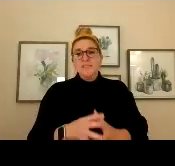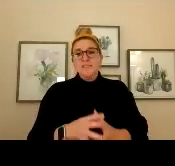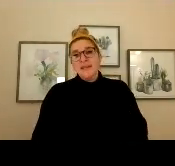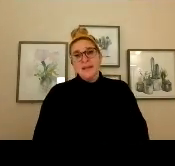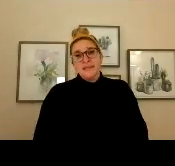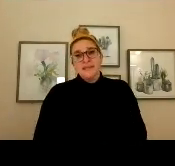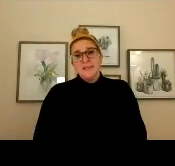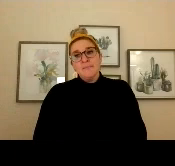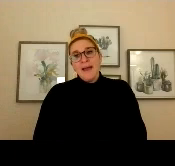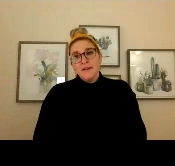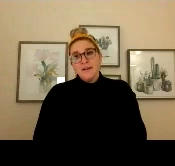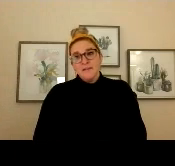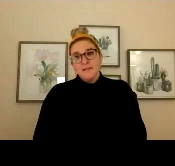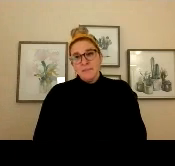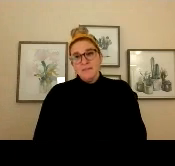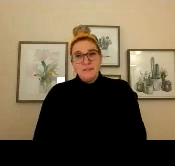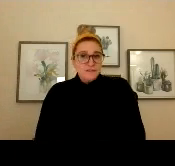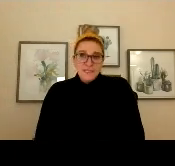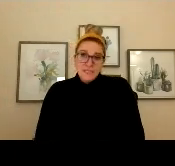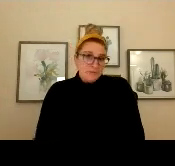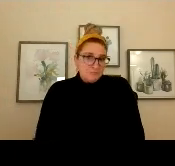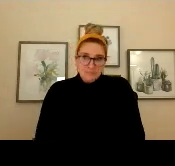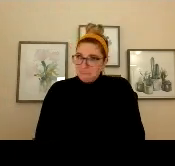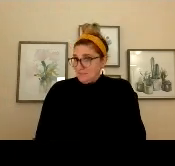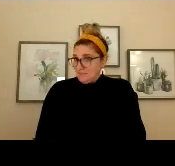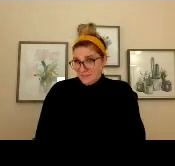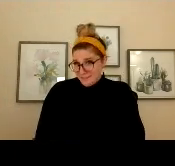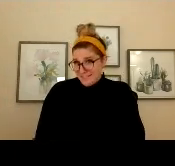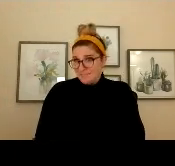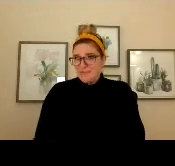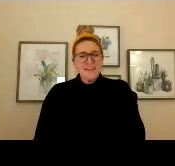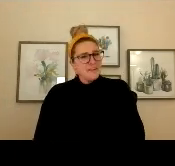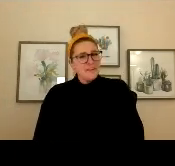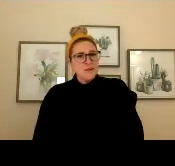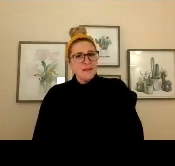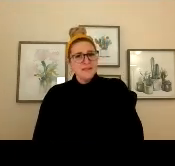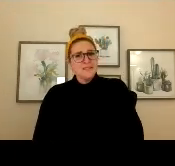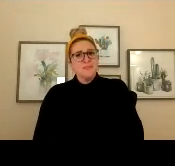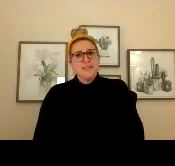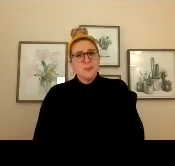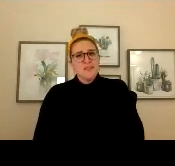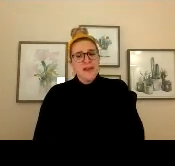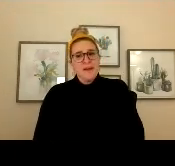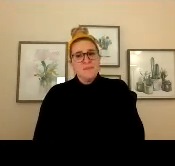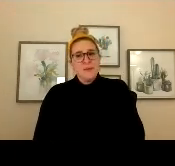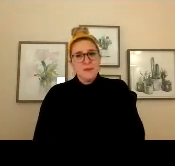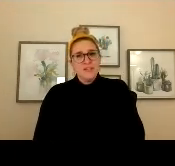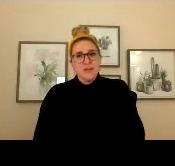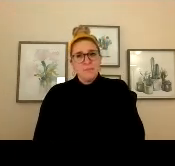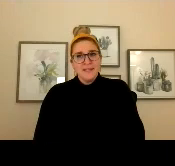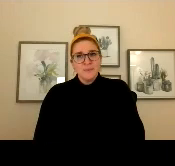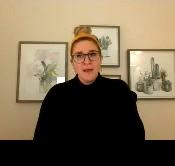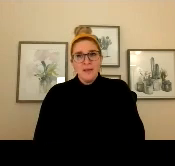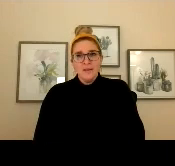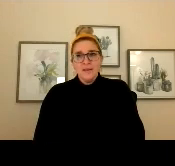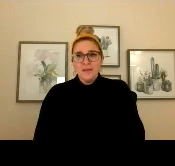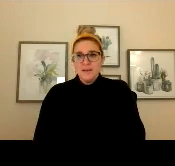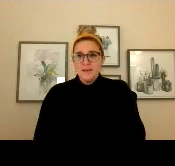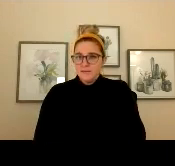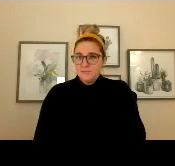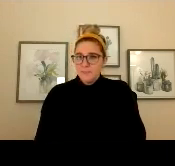or part-time might not necessarily matter. I think maybe 15 is 15. If anyone else is familiar with that, maybe you can jump in as